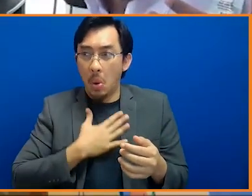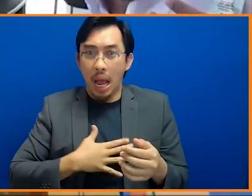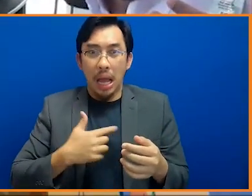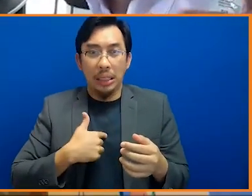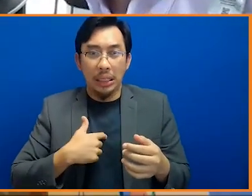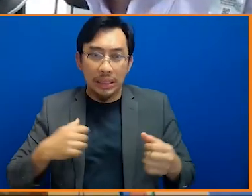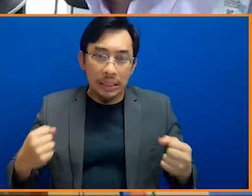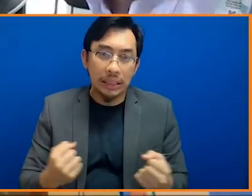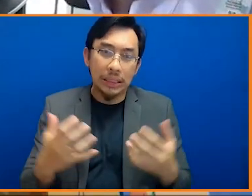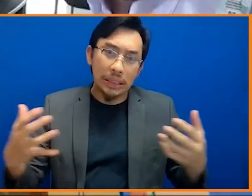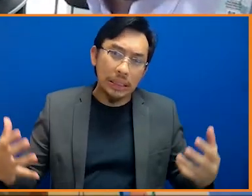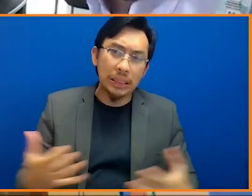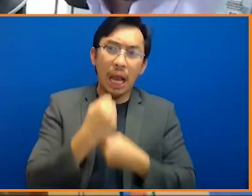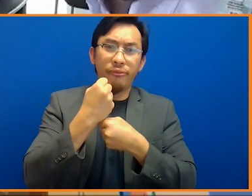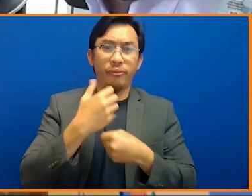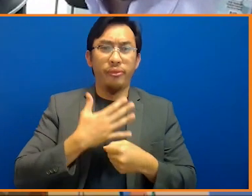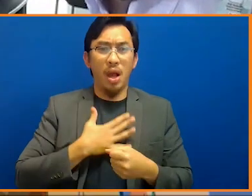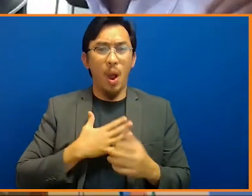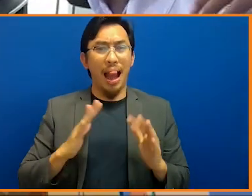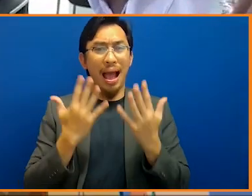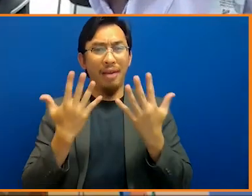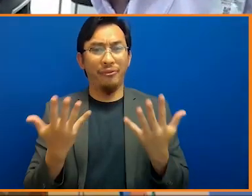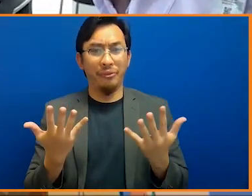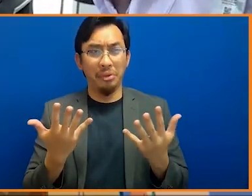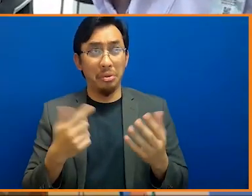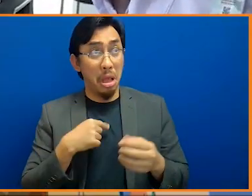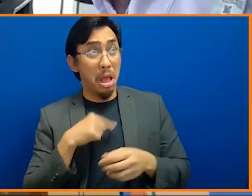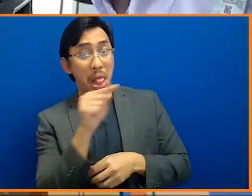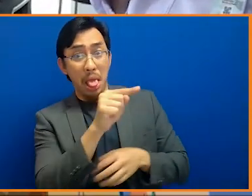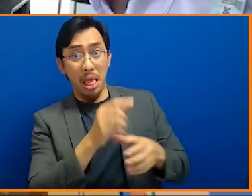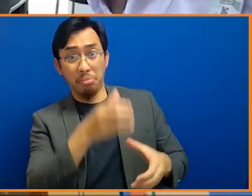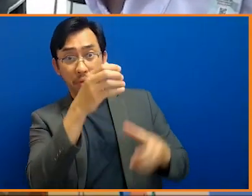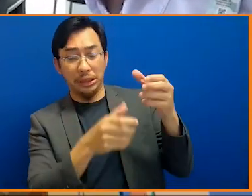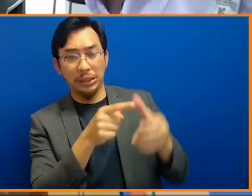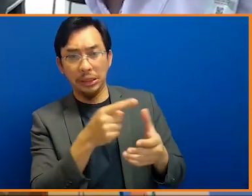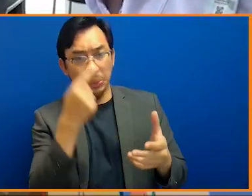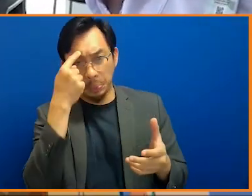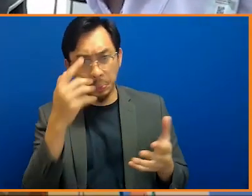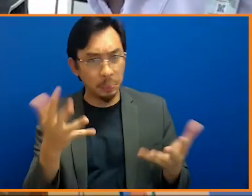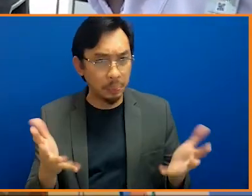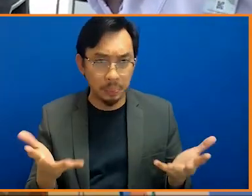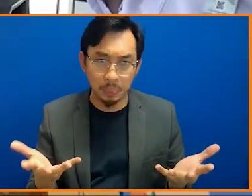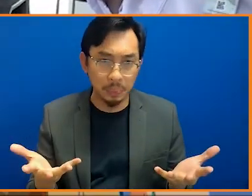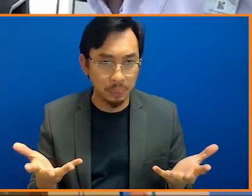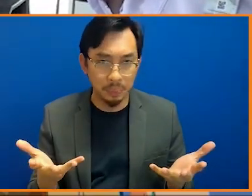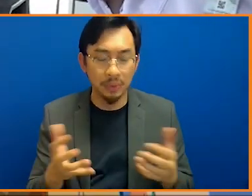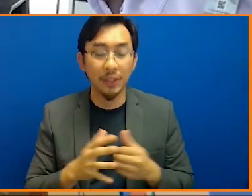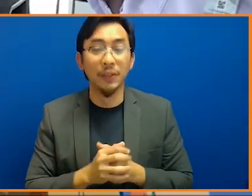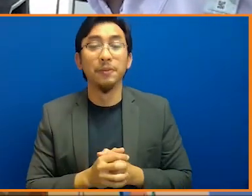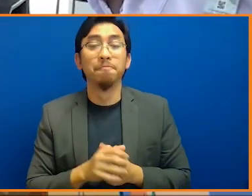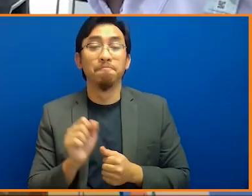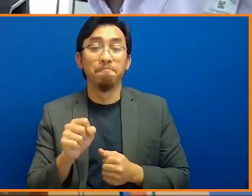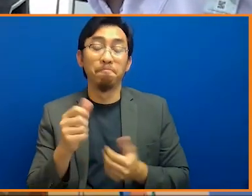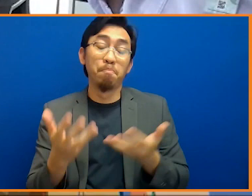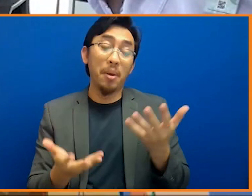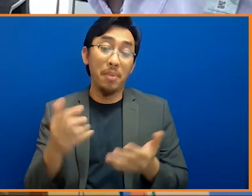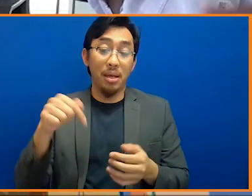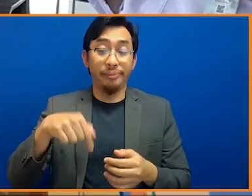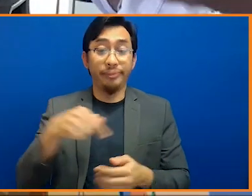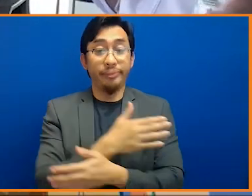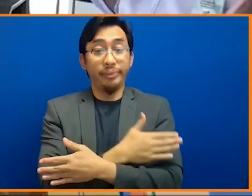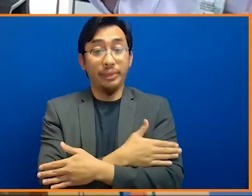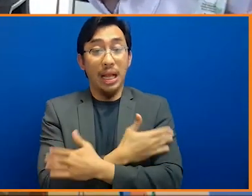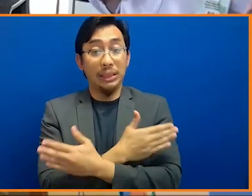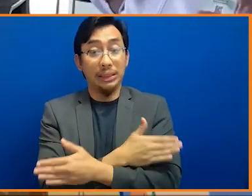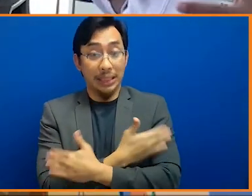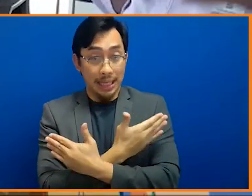and well, why you have to save your lives right to that building. You probably,